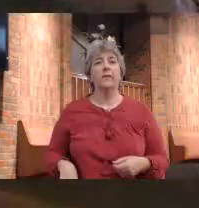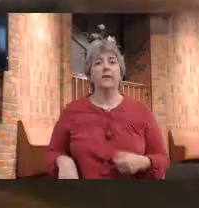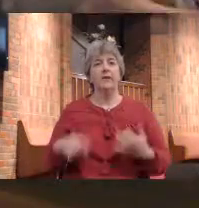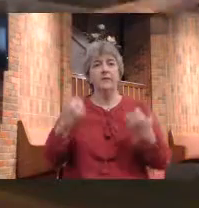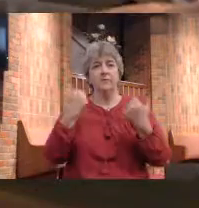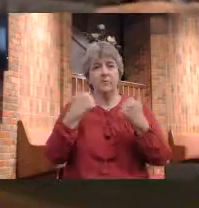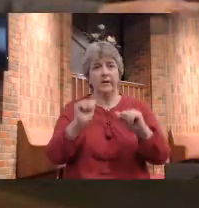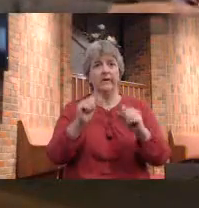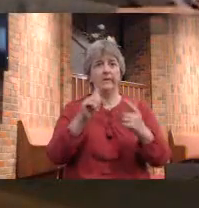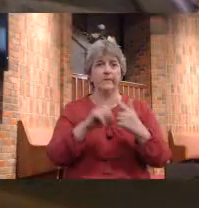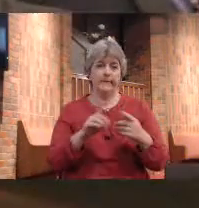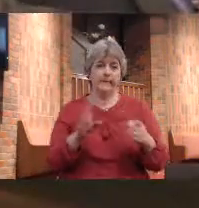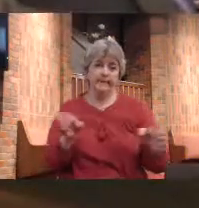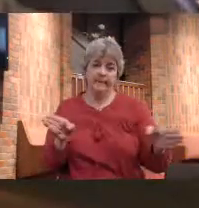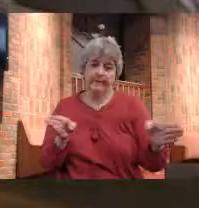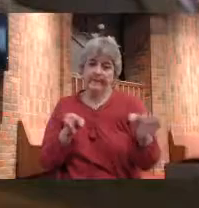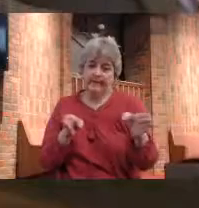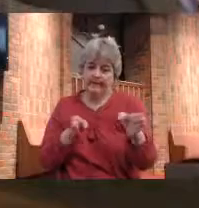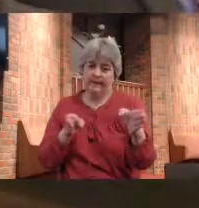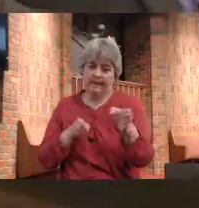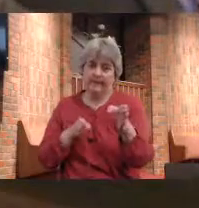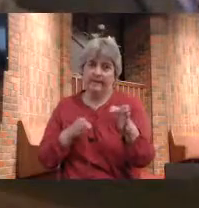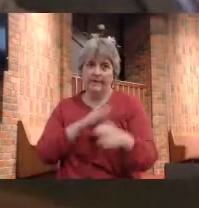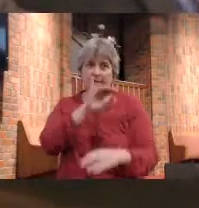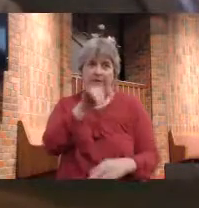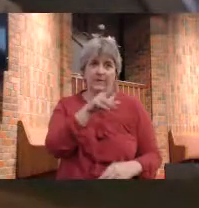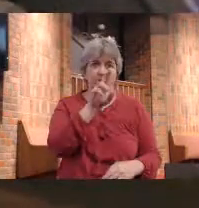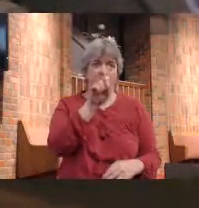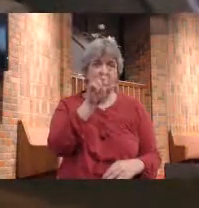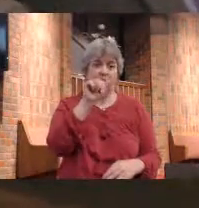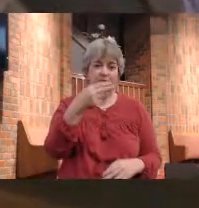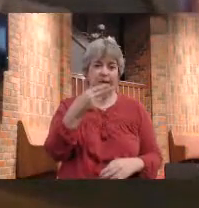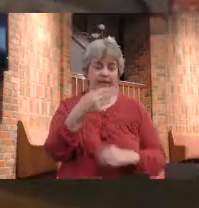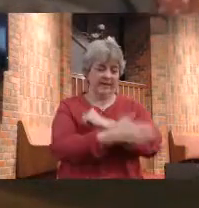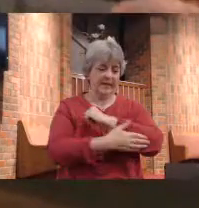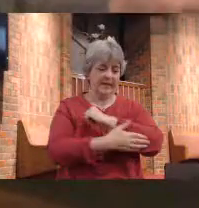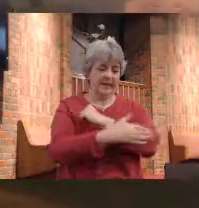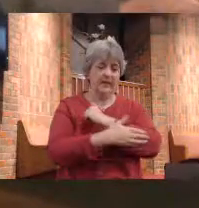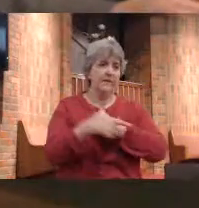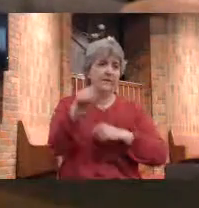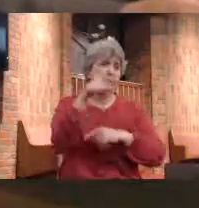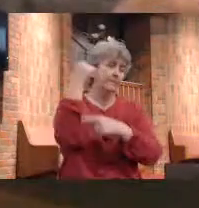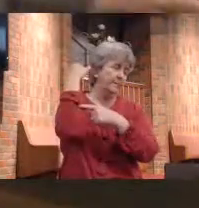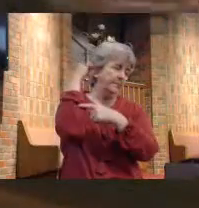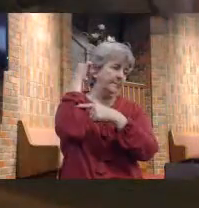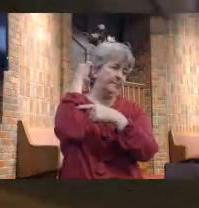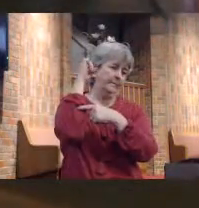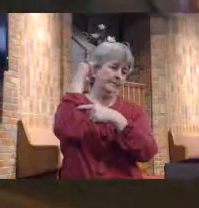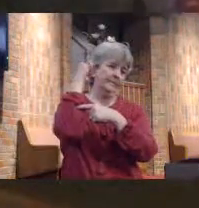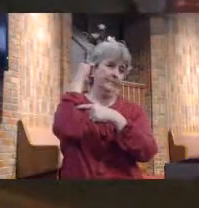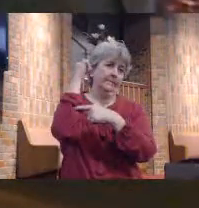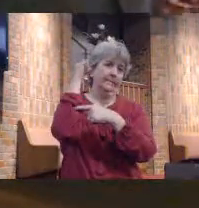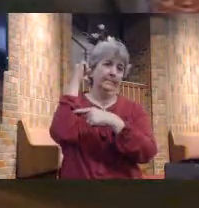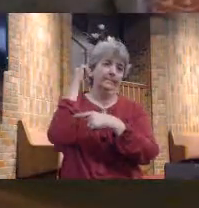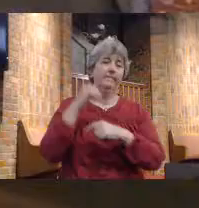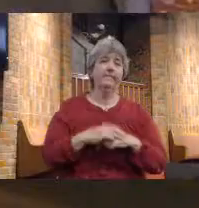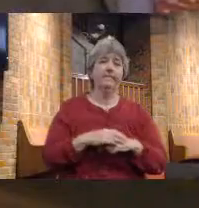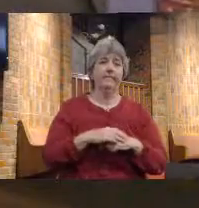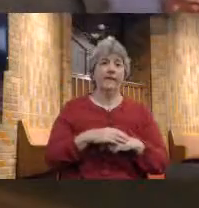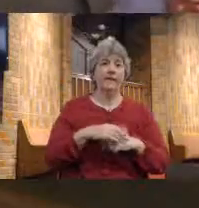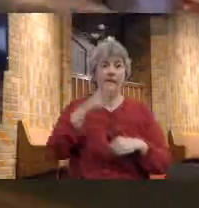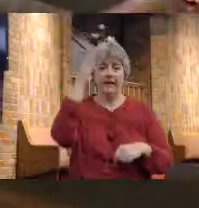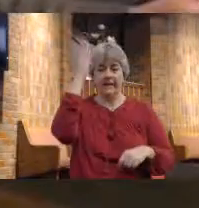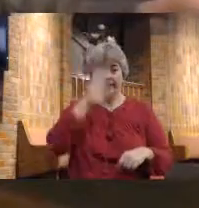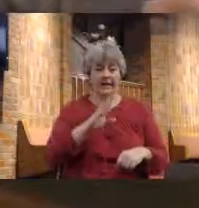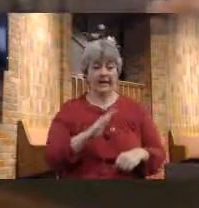and they were fighting against God, and it would be that God is actually going to take Judah and send them off